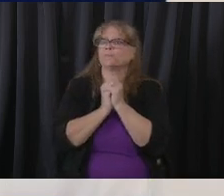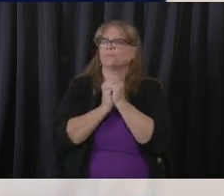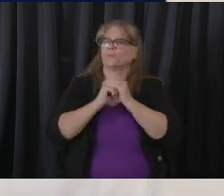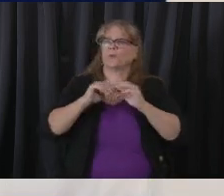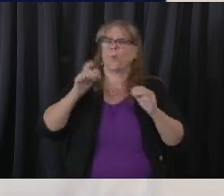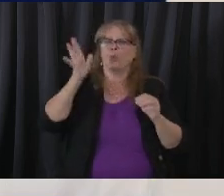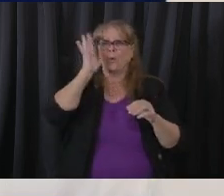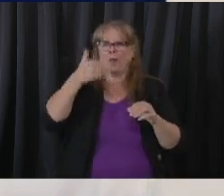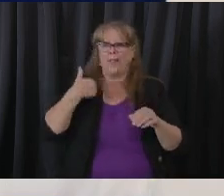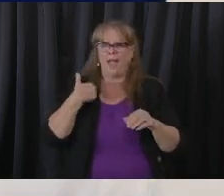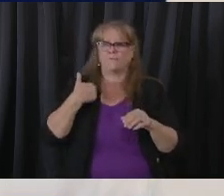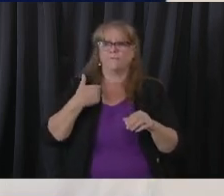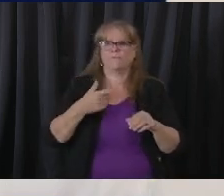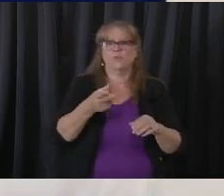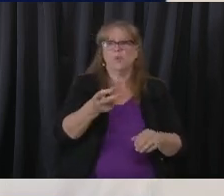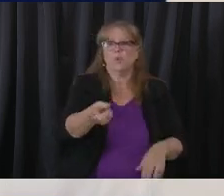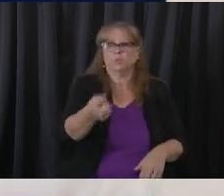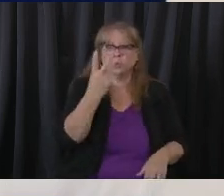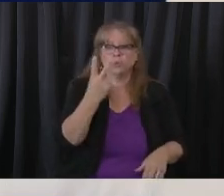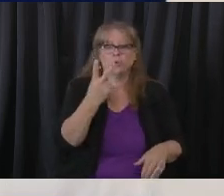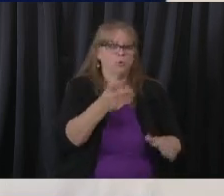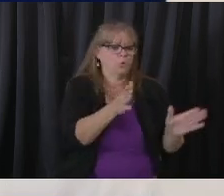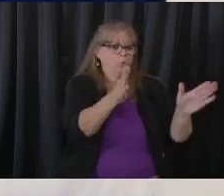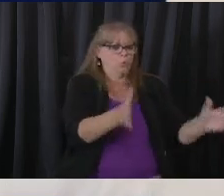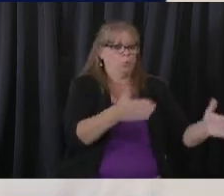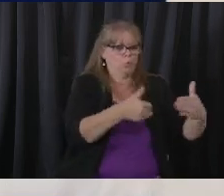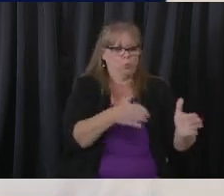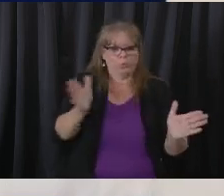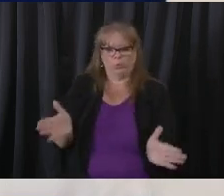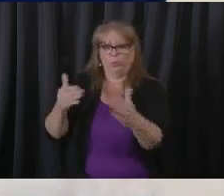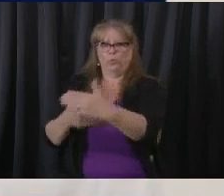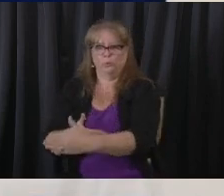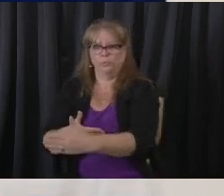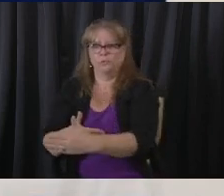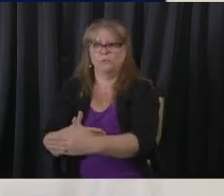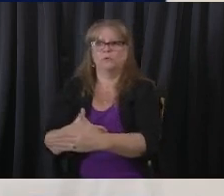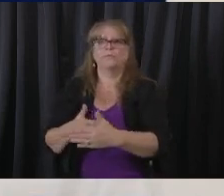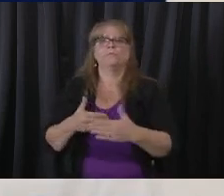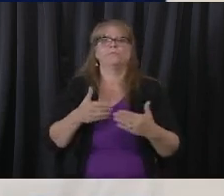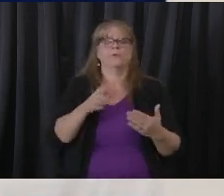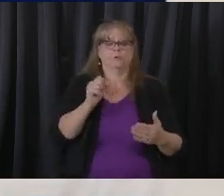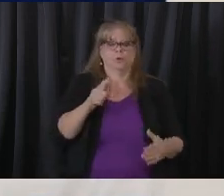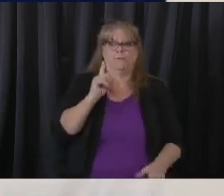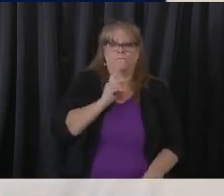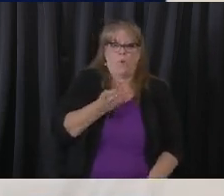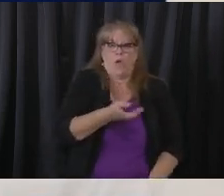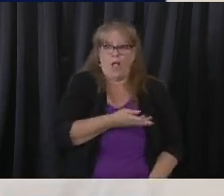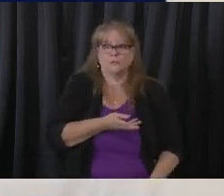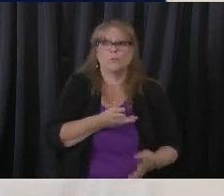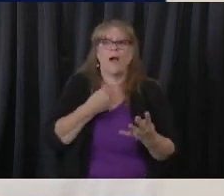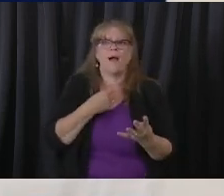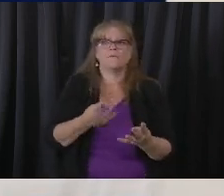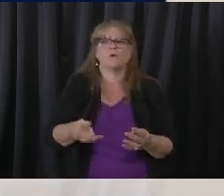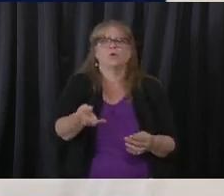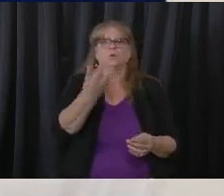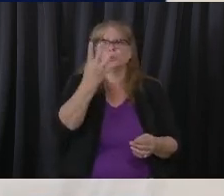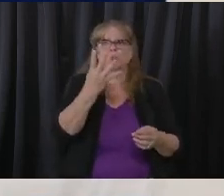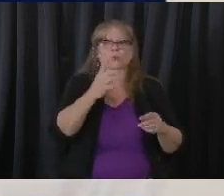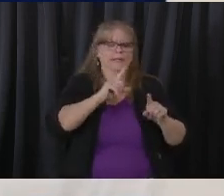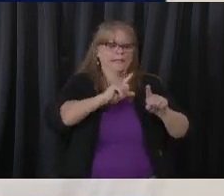2 changes of costume. There's 4 of us. And the rest of the family will sort of go trick or treating, knock on the door,